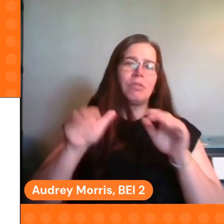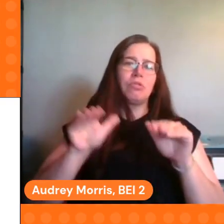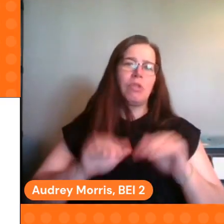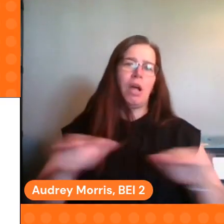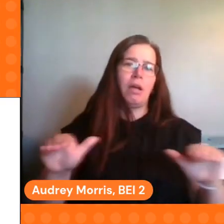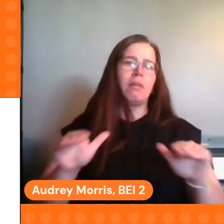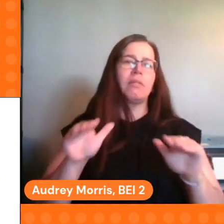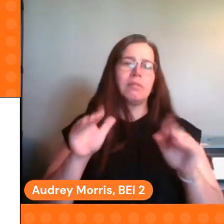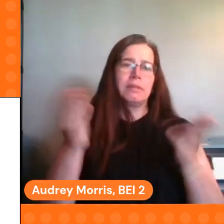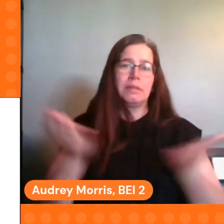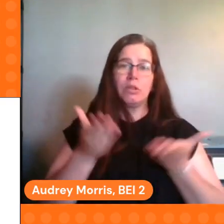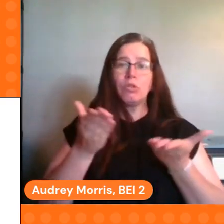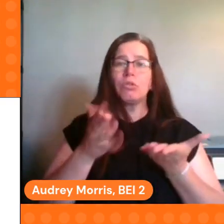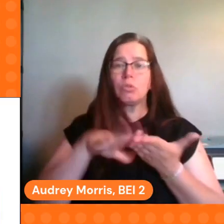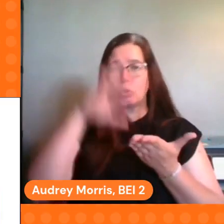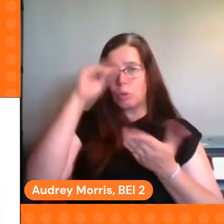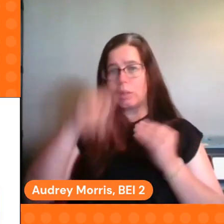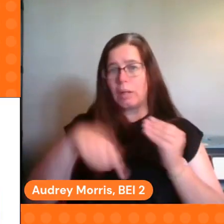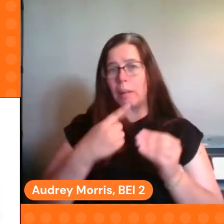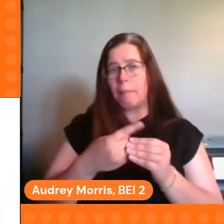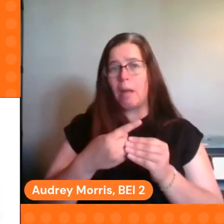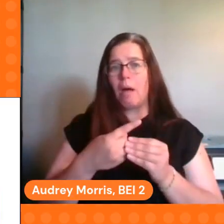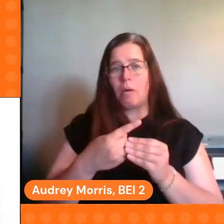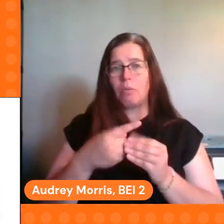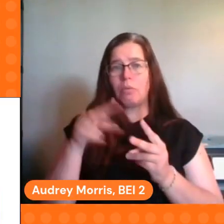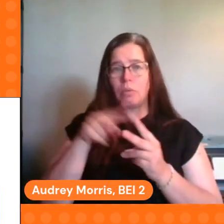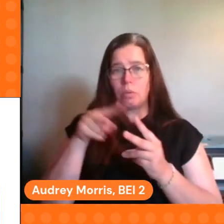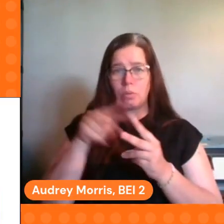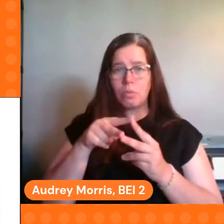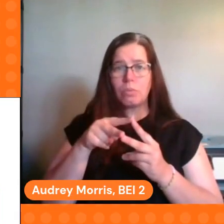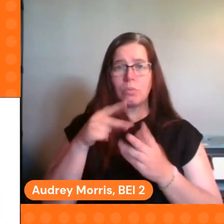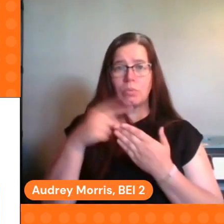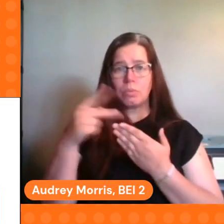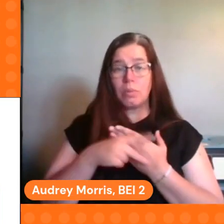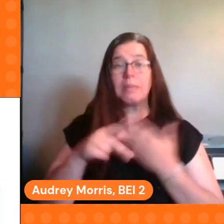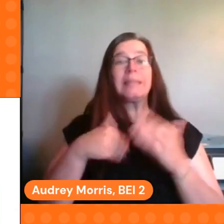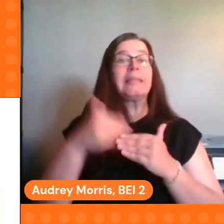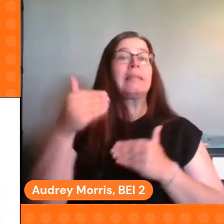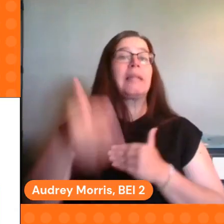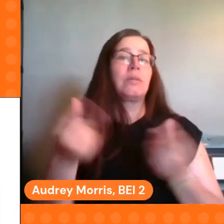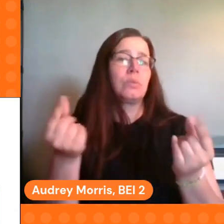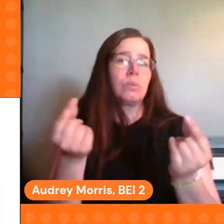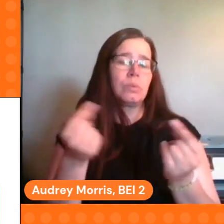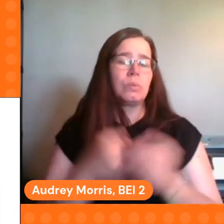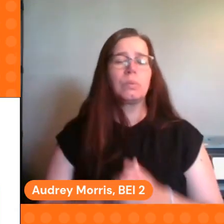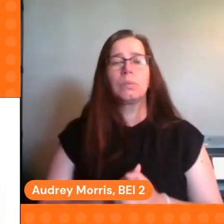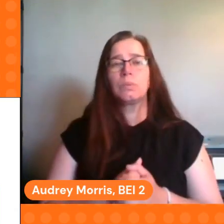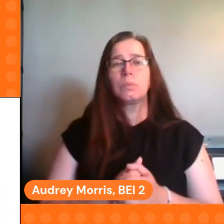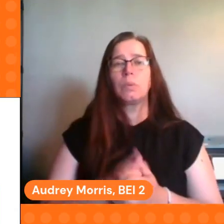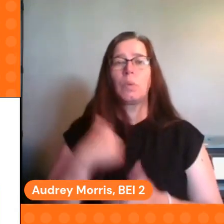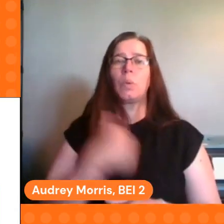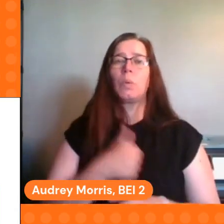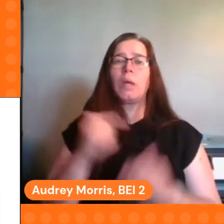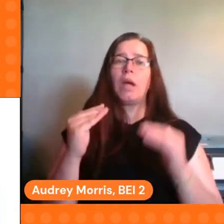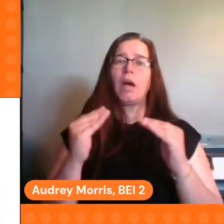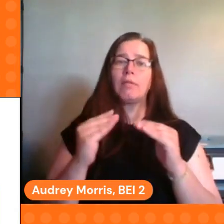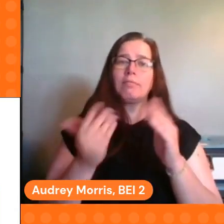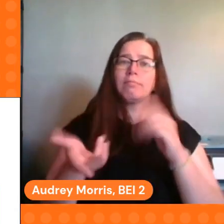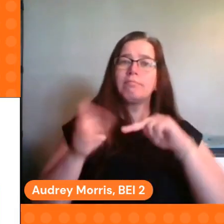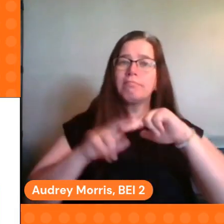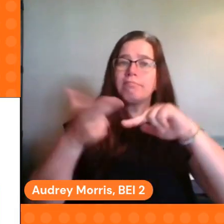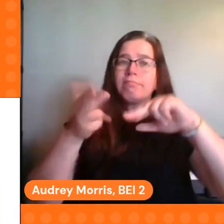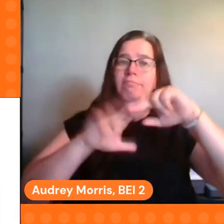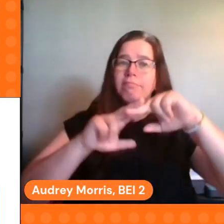Scratch and AI. And so what is next? So we are scaling up the train the